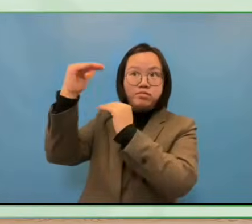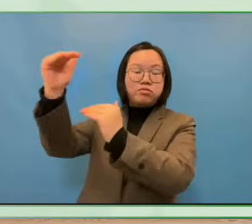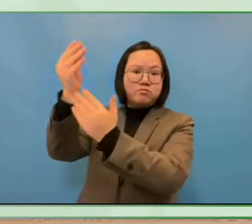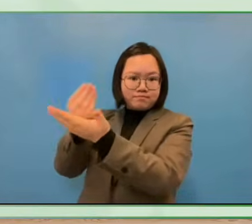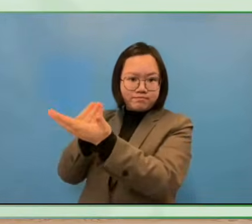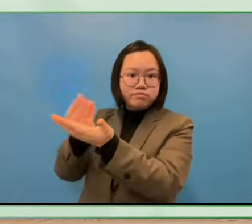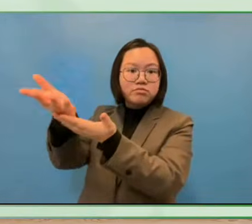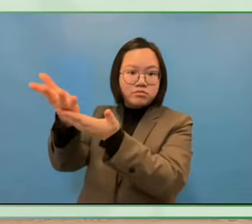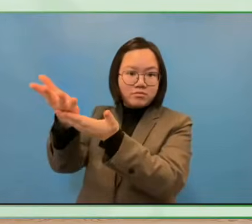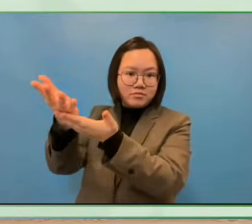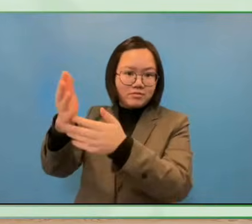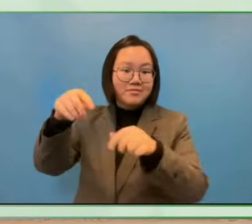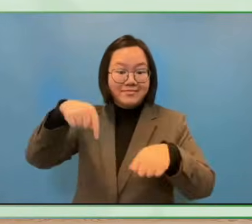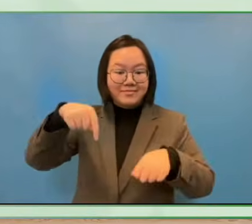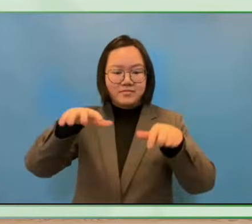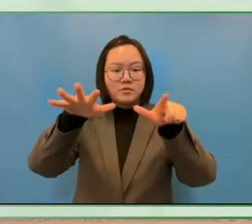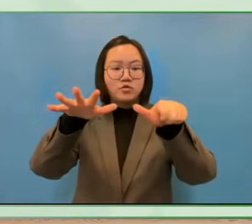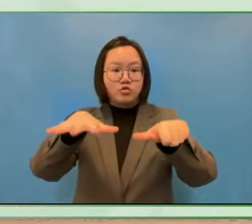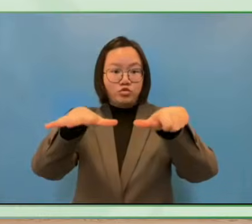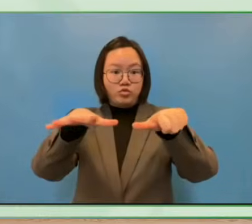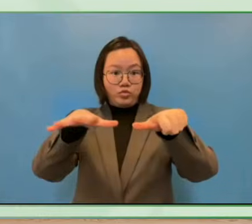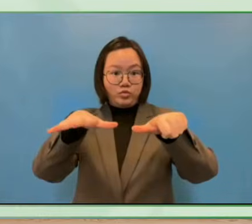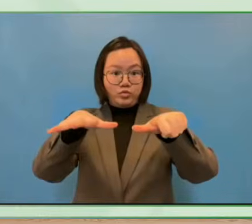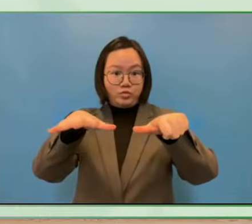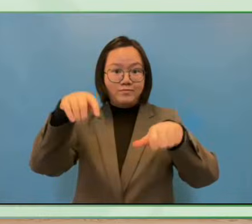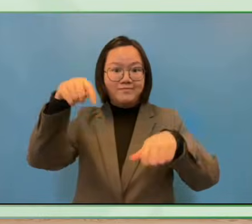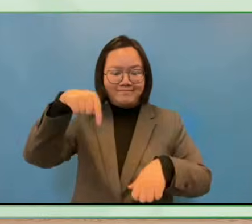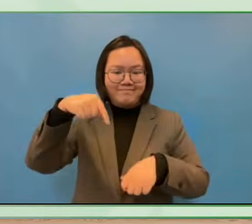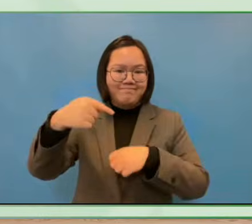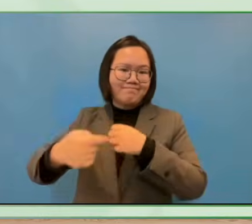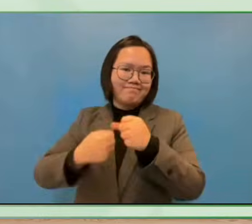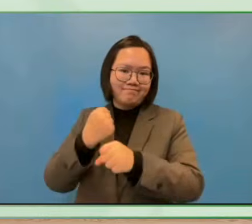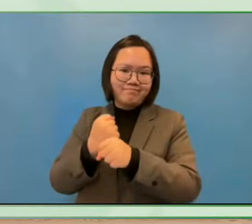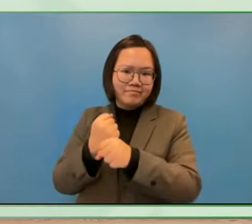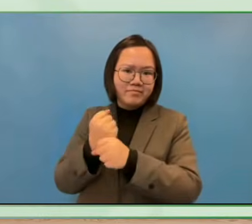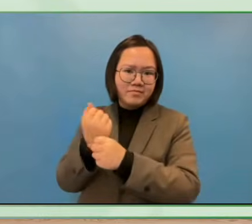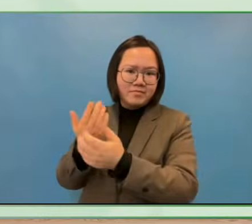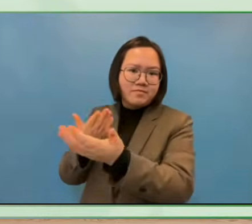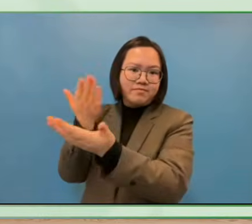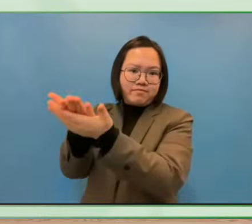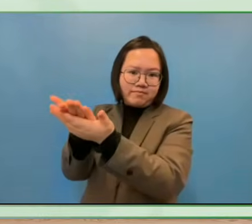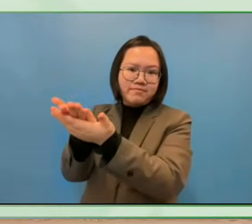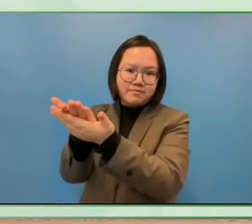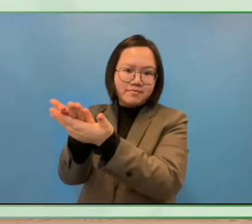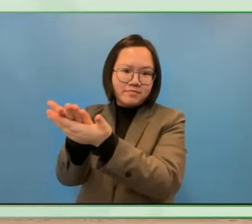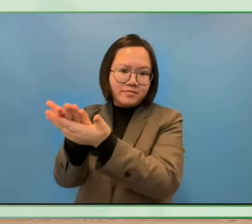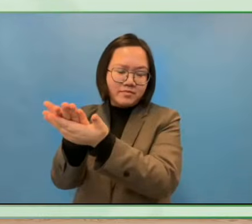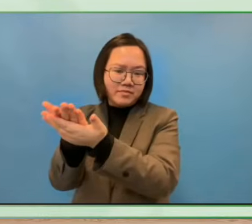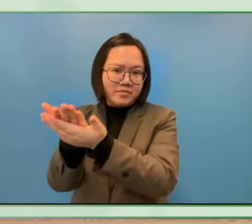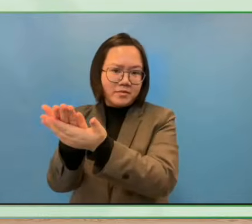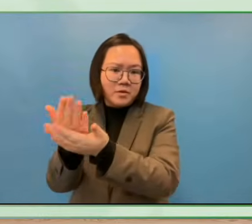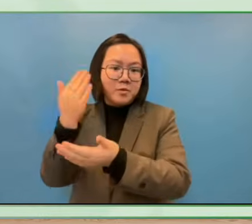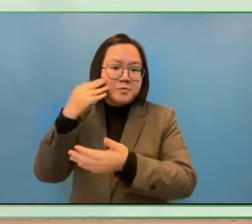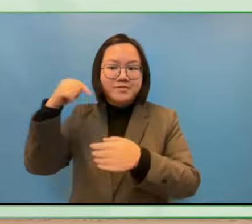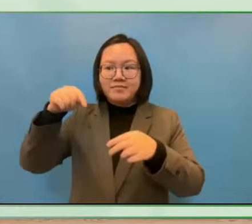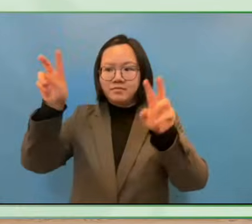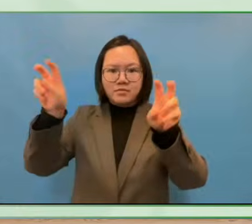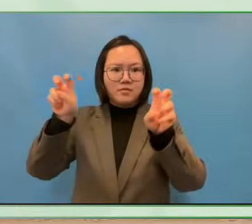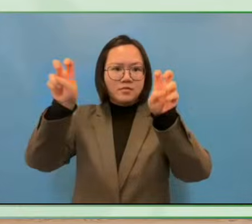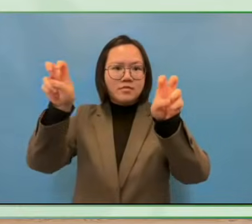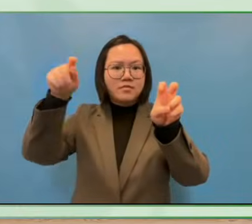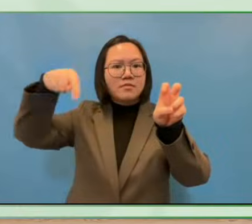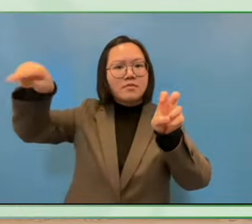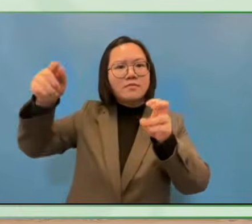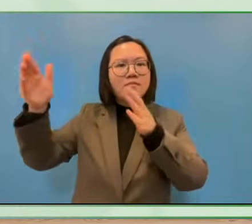yeah, as you said, we also believe that this is a report that especially those planners and